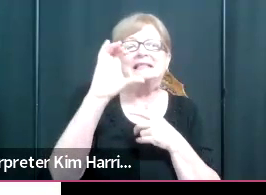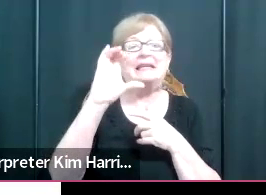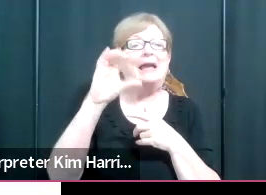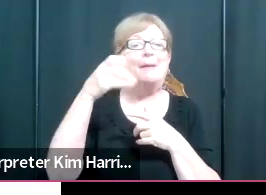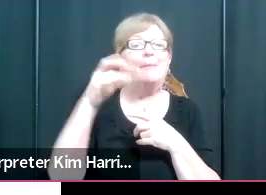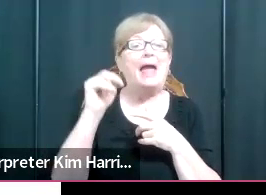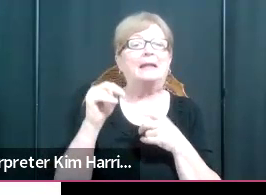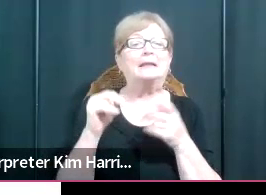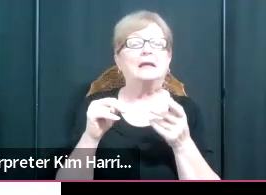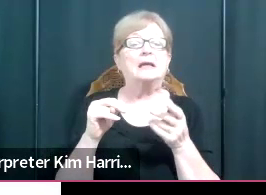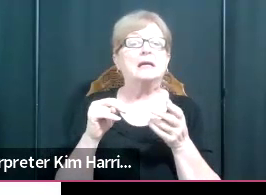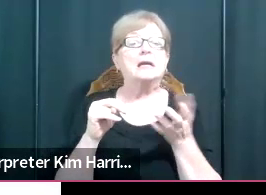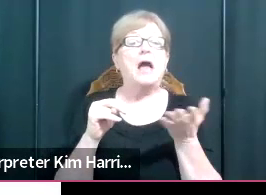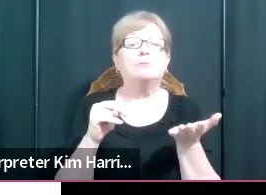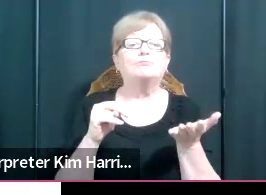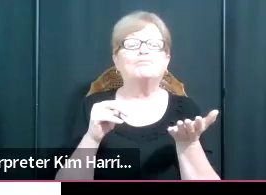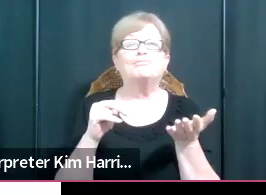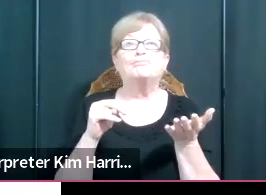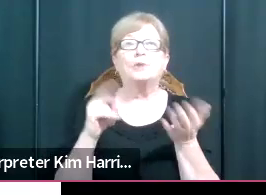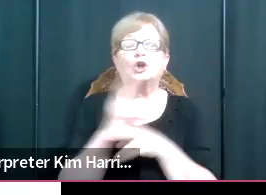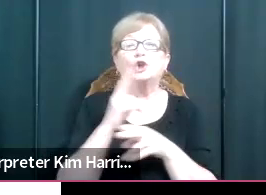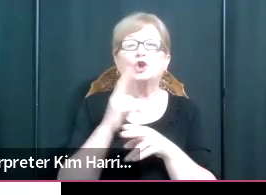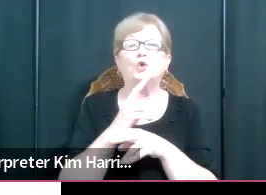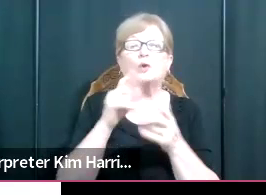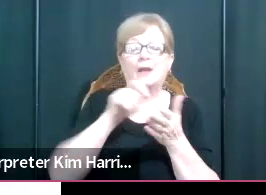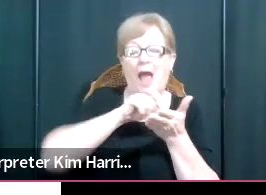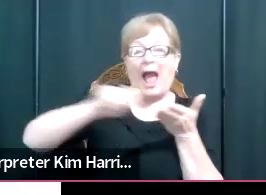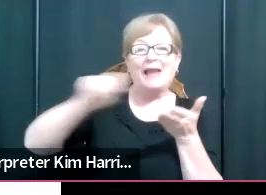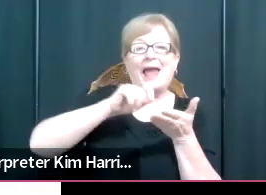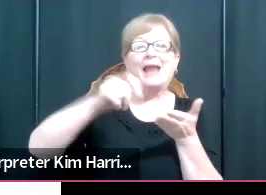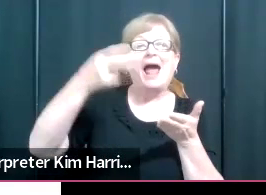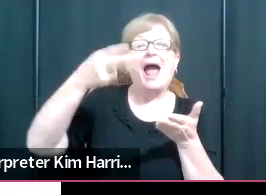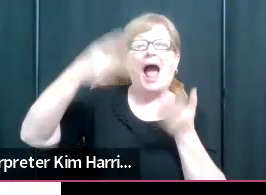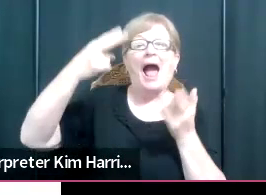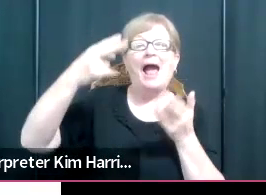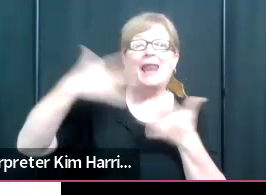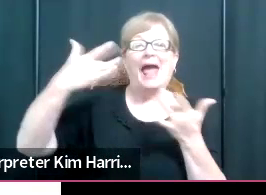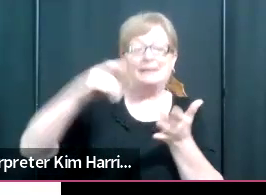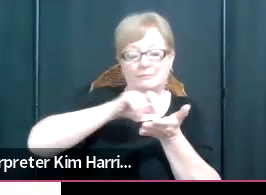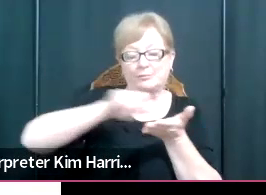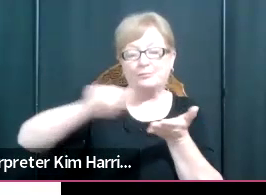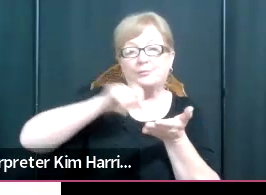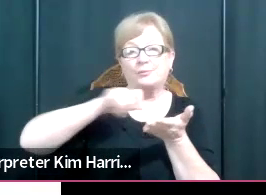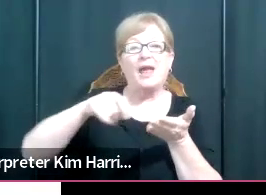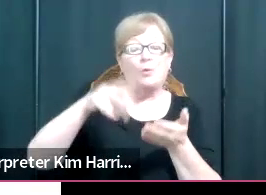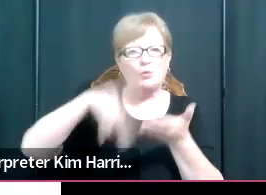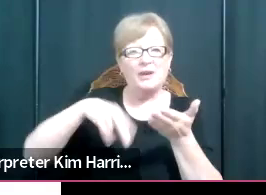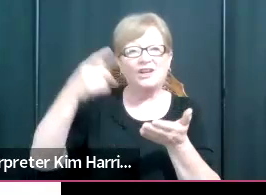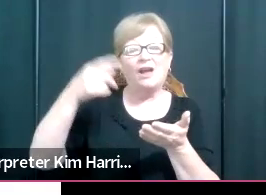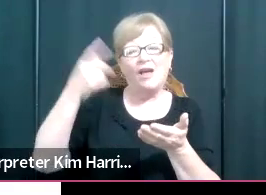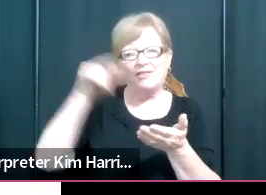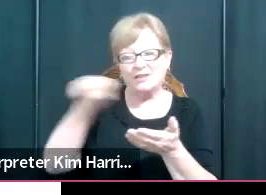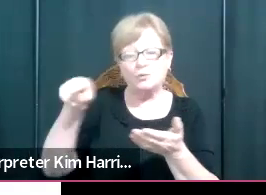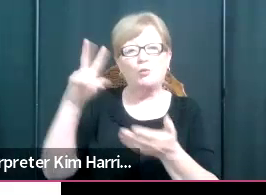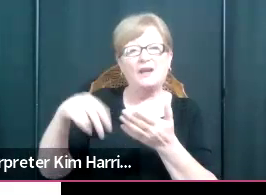which is you can highlight text and it will read it to you. It also has a dictionary function. So if there's a